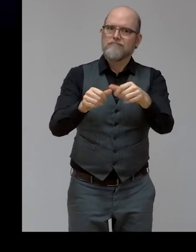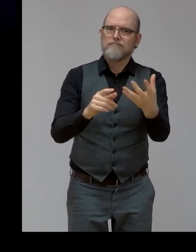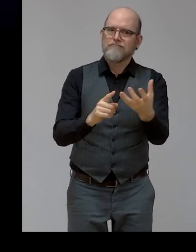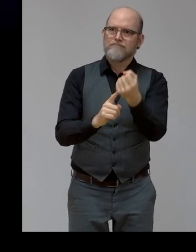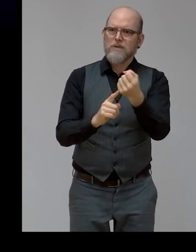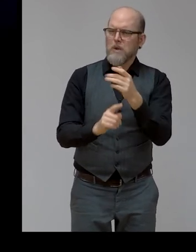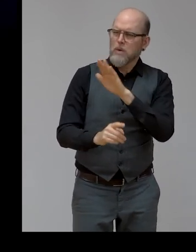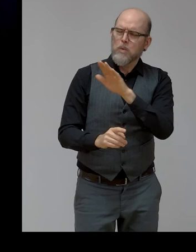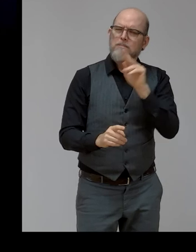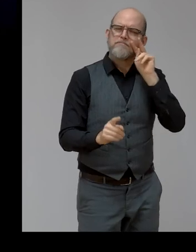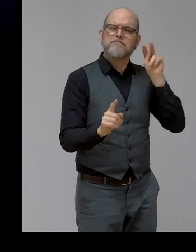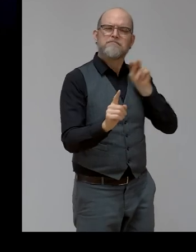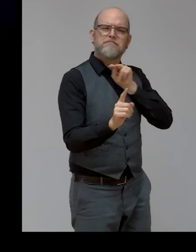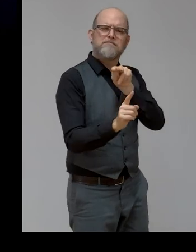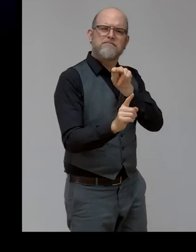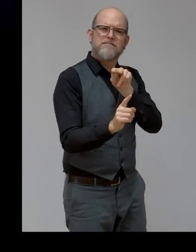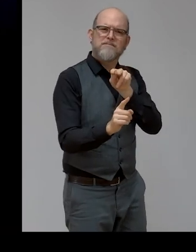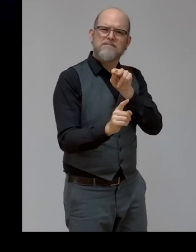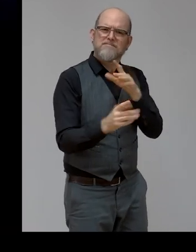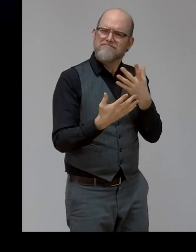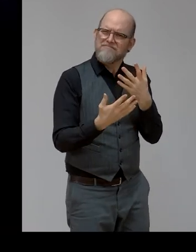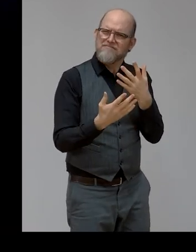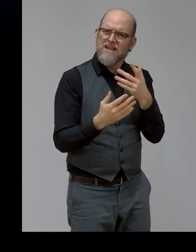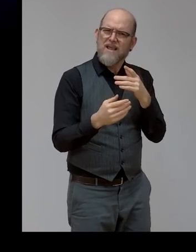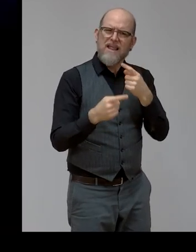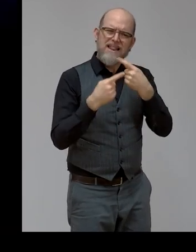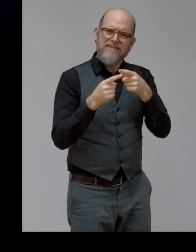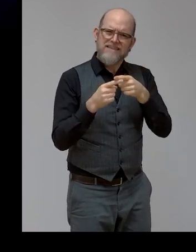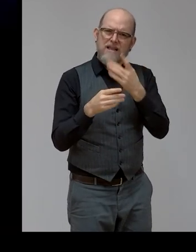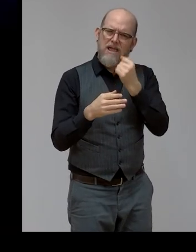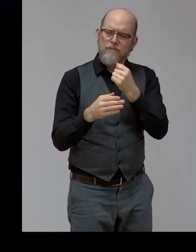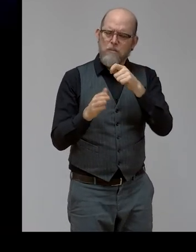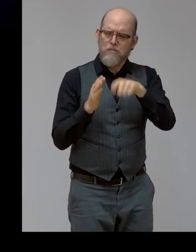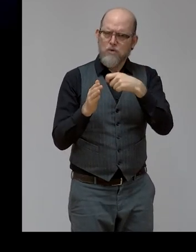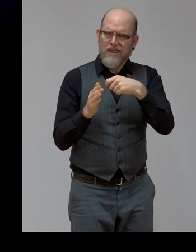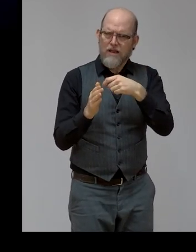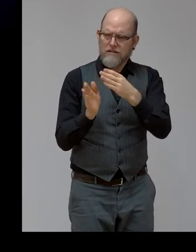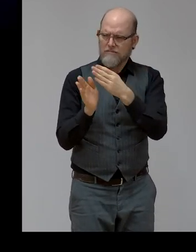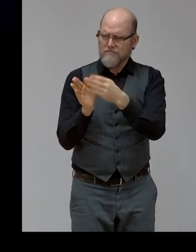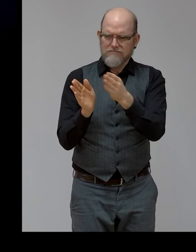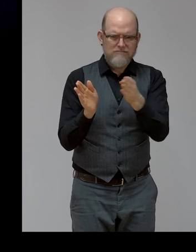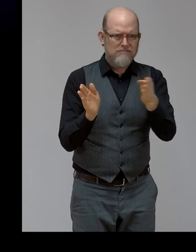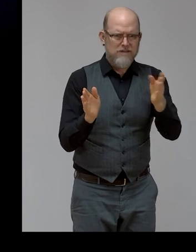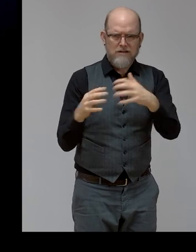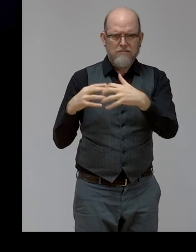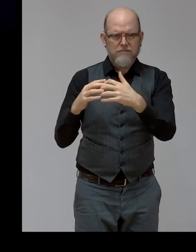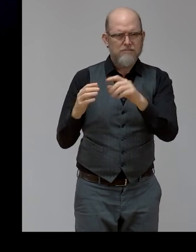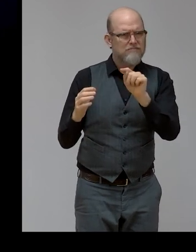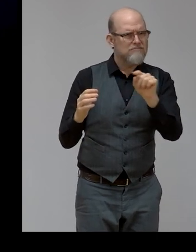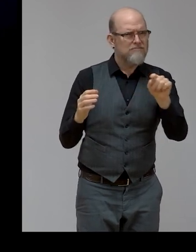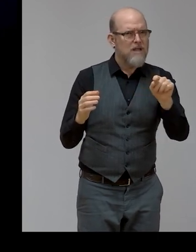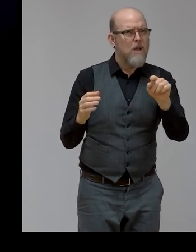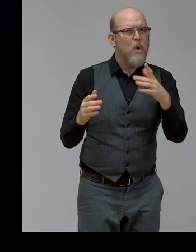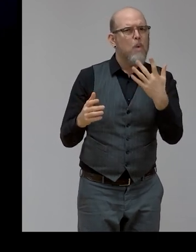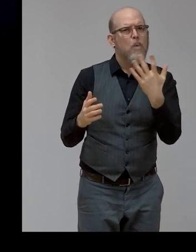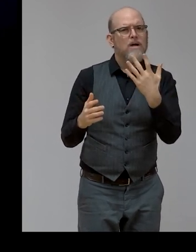been within, because you know you've got different elements of the project that really work very well together. In your opinion, which was the most challenging?